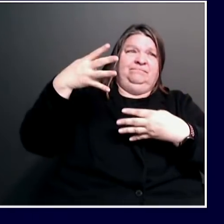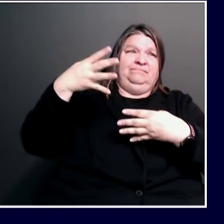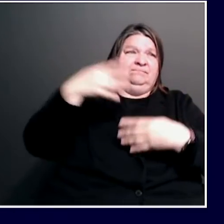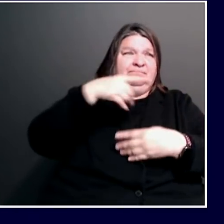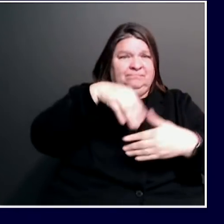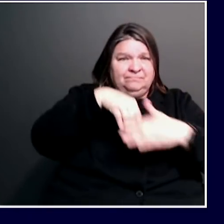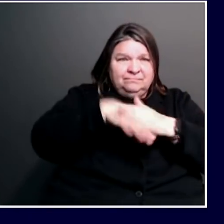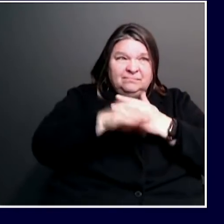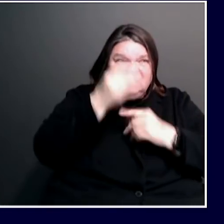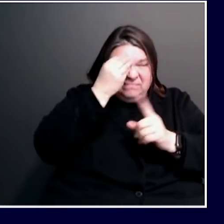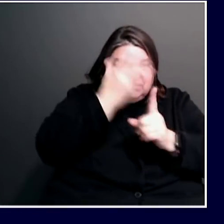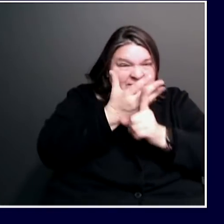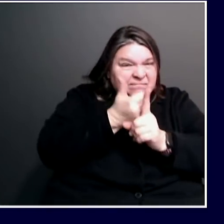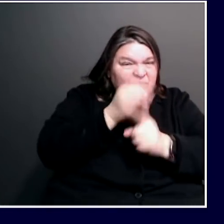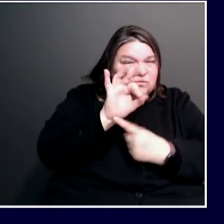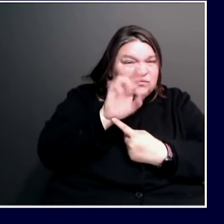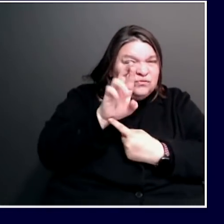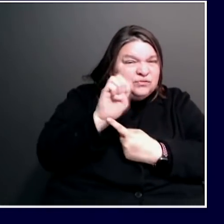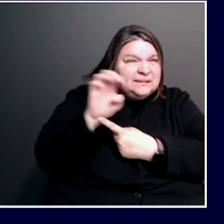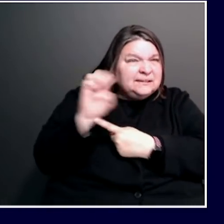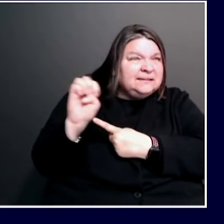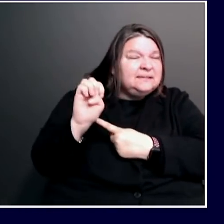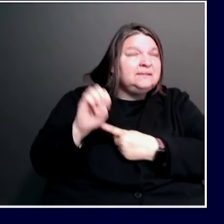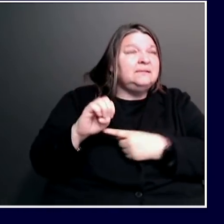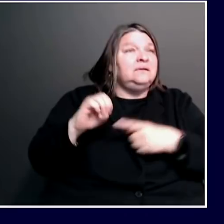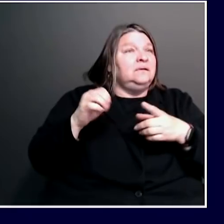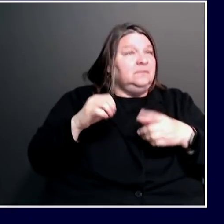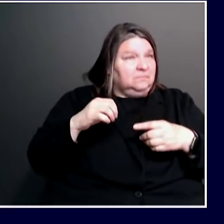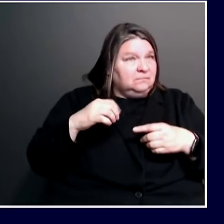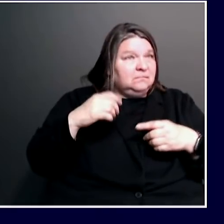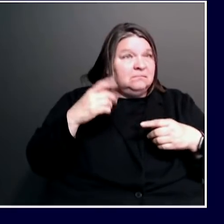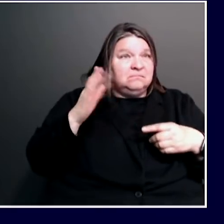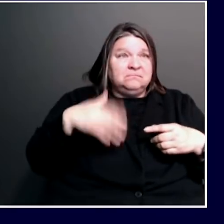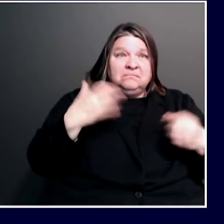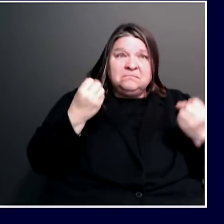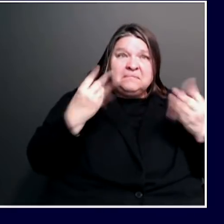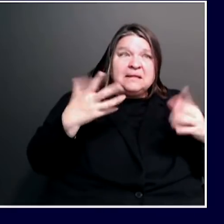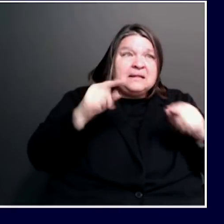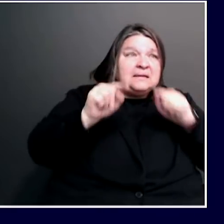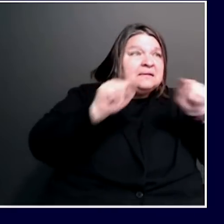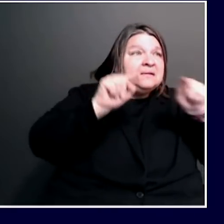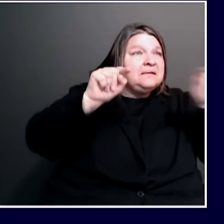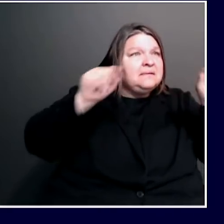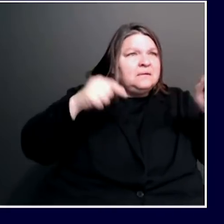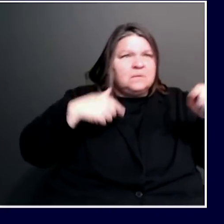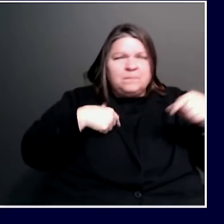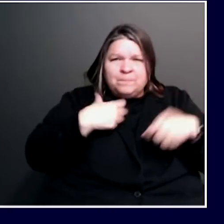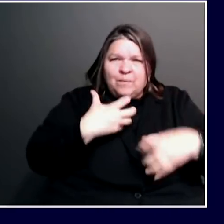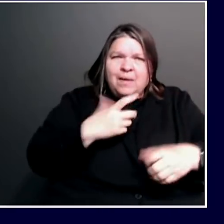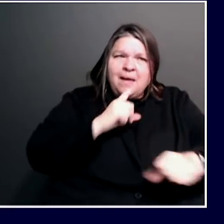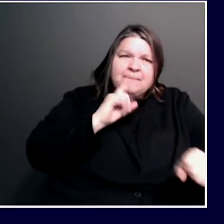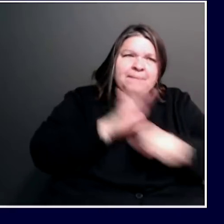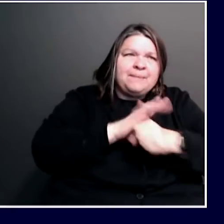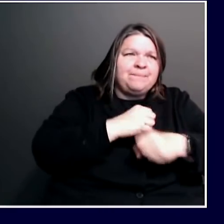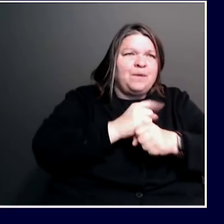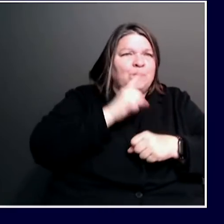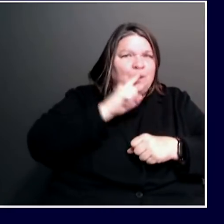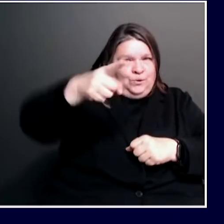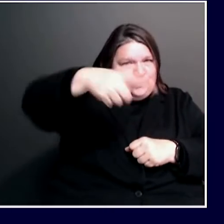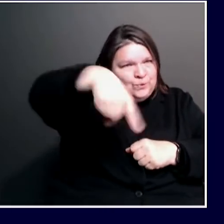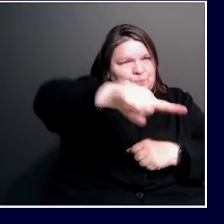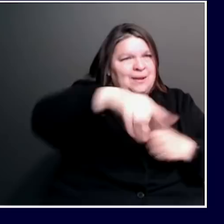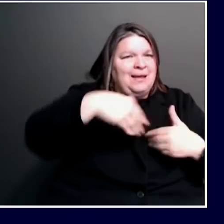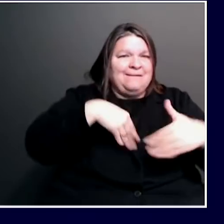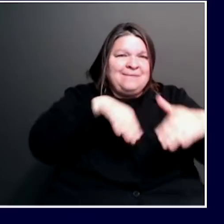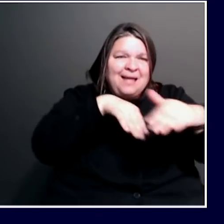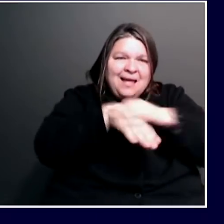it, because here in Maine, we are committed to trying to ensure people have access to testing. And now